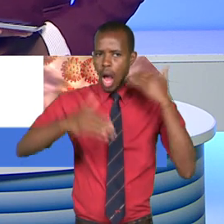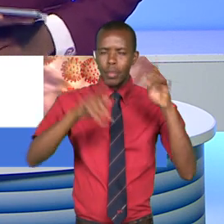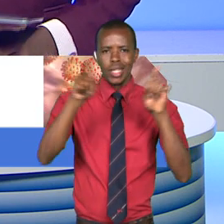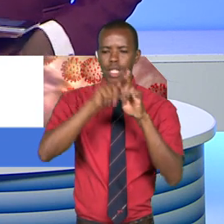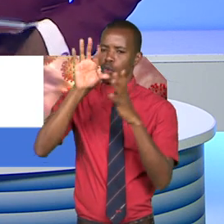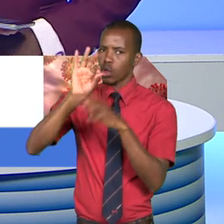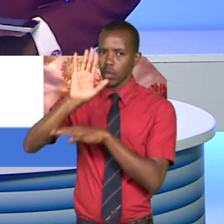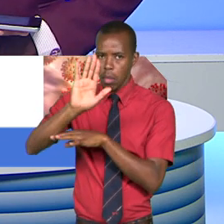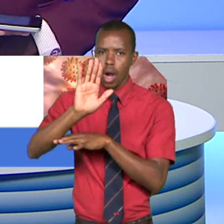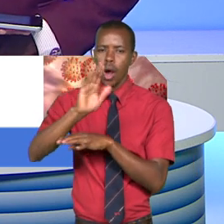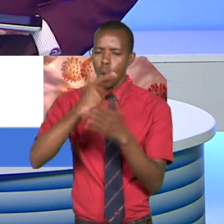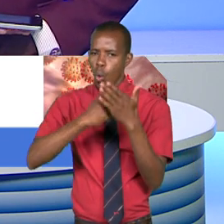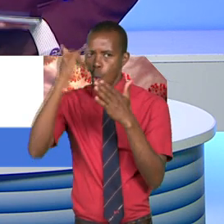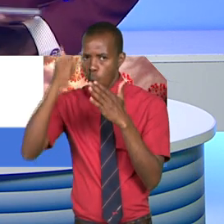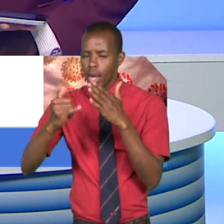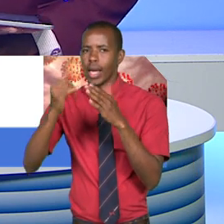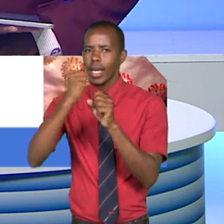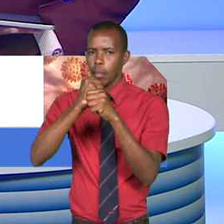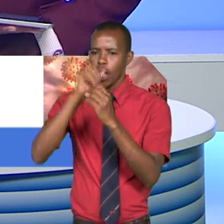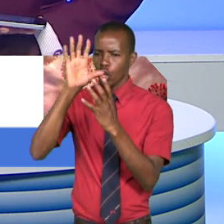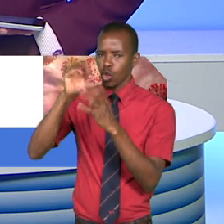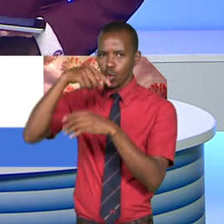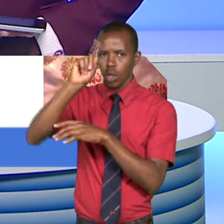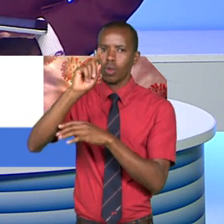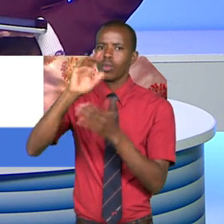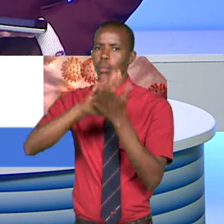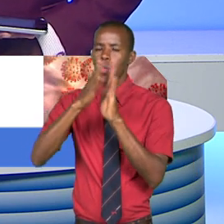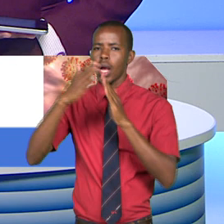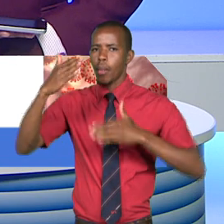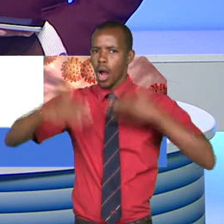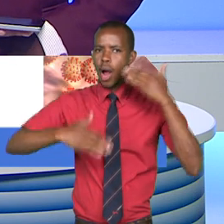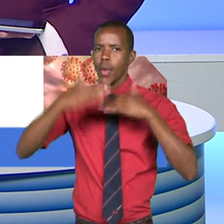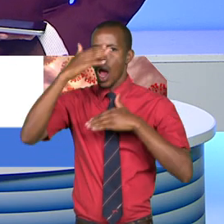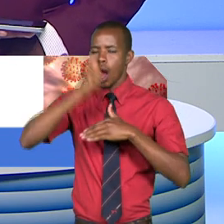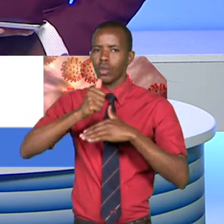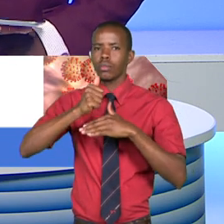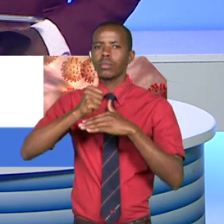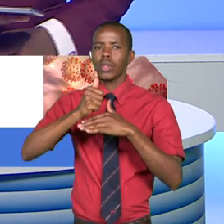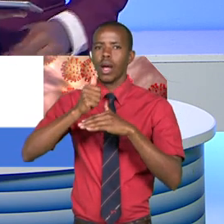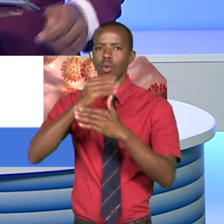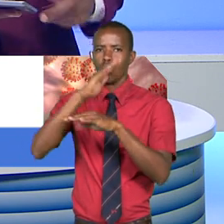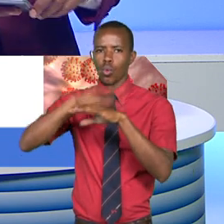also a choice. So this weekend, make the choice to be happy. Wishing you a lovely weekend.